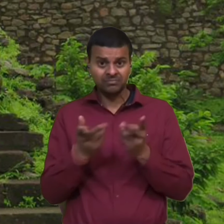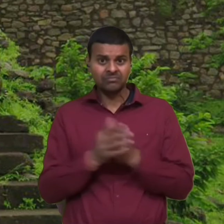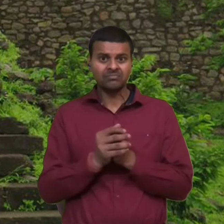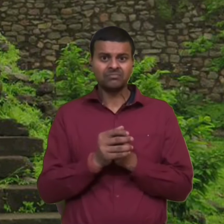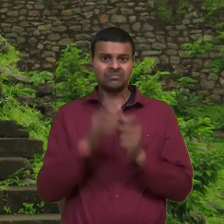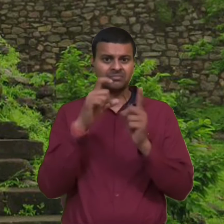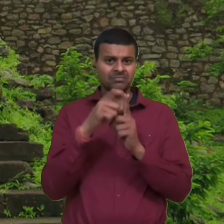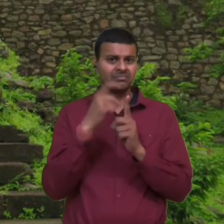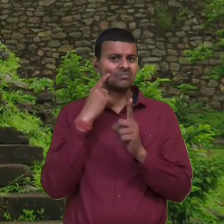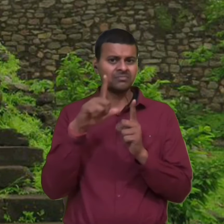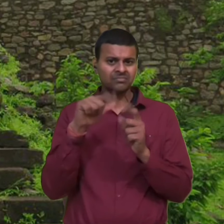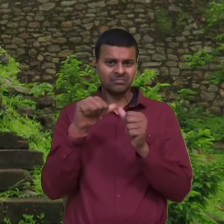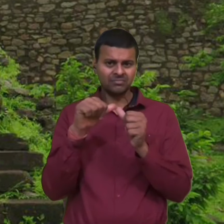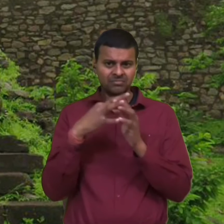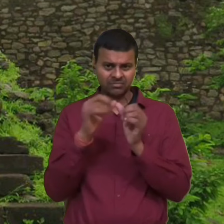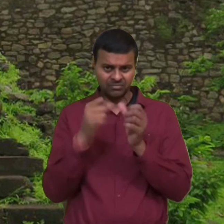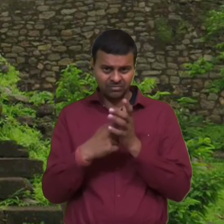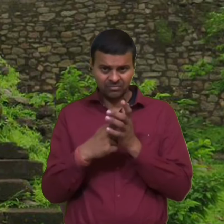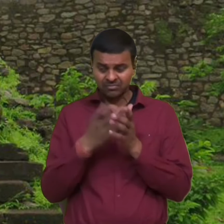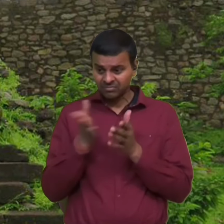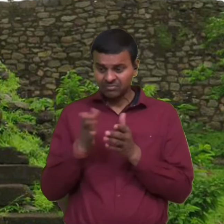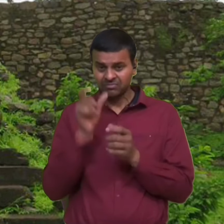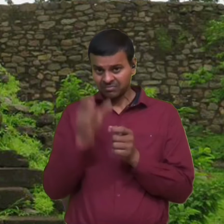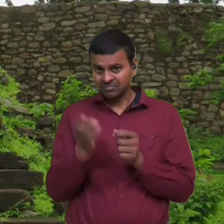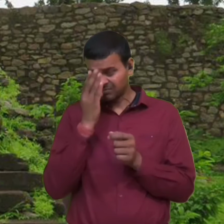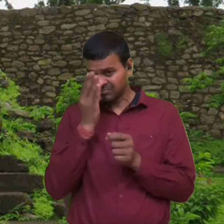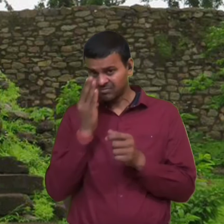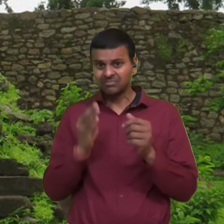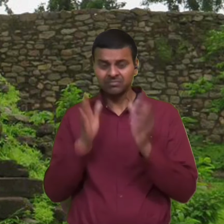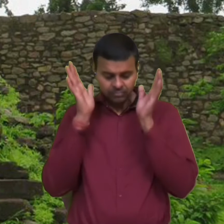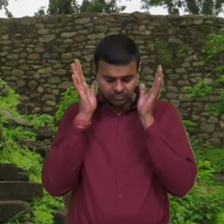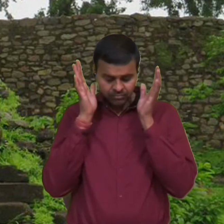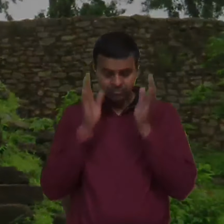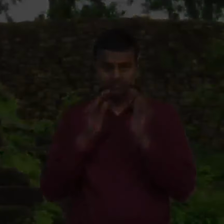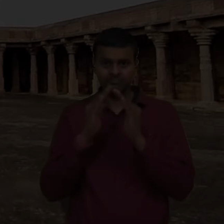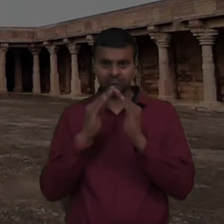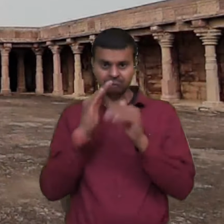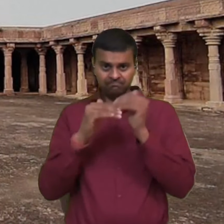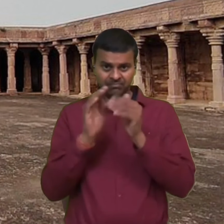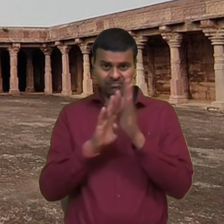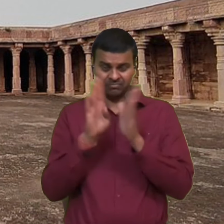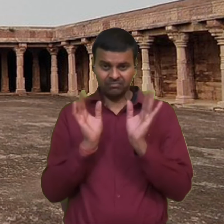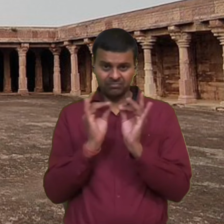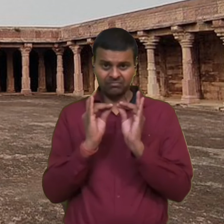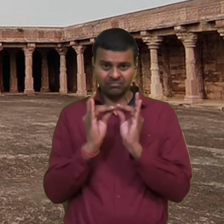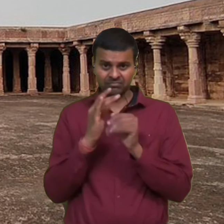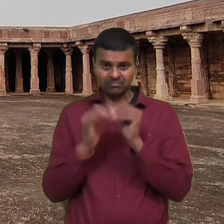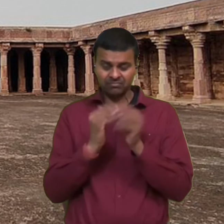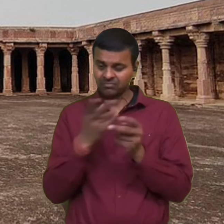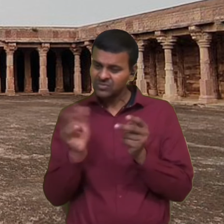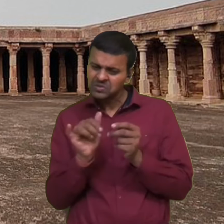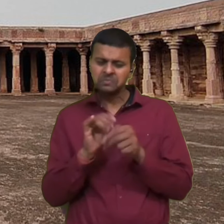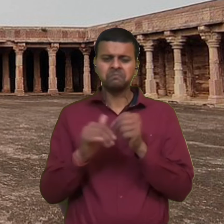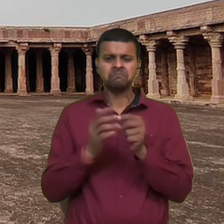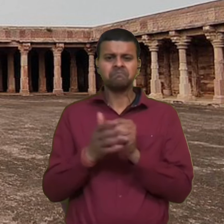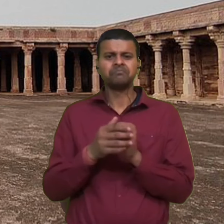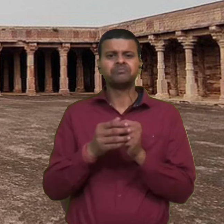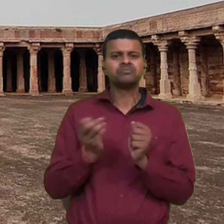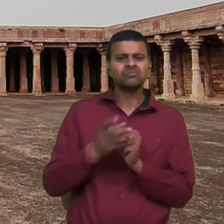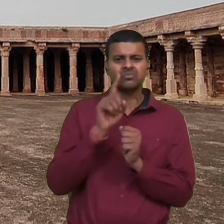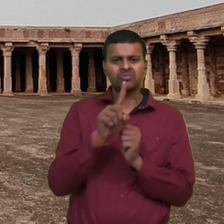due to the carved decorative panels. Dilawar Khan's Mosque. This is the oldest Indo-Islamic building